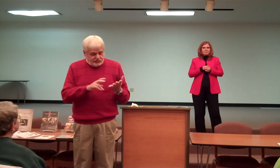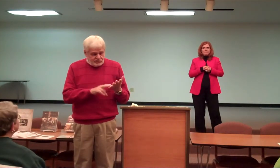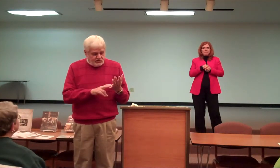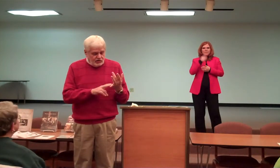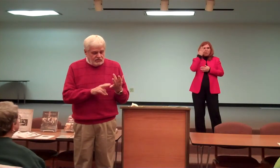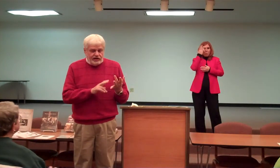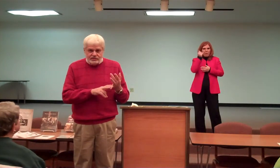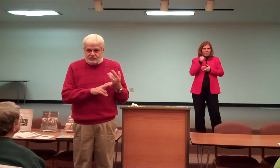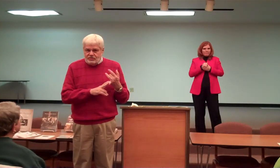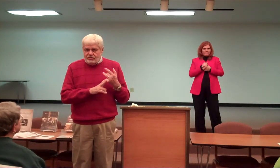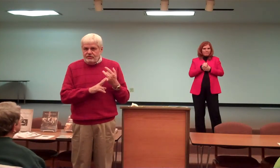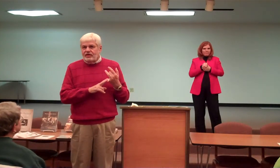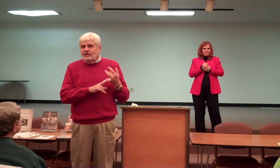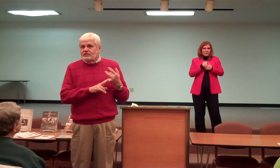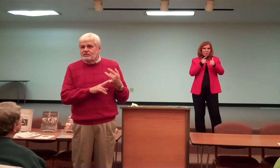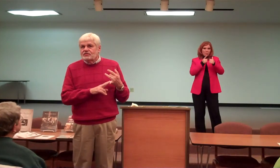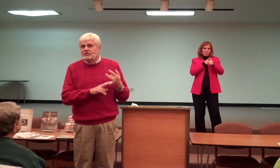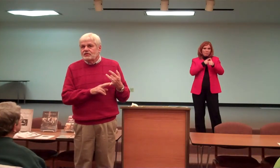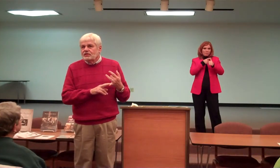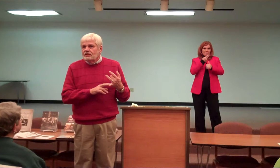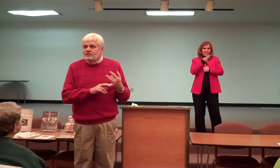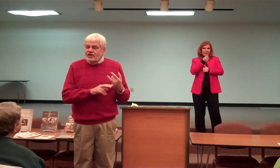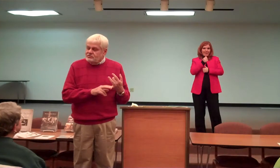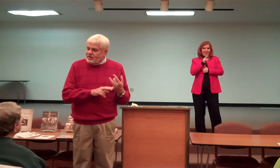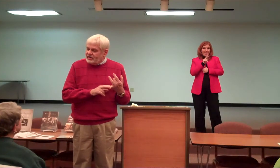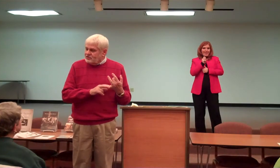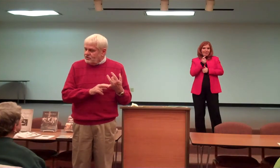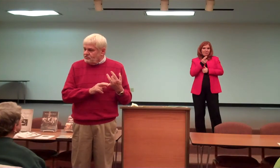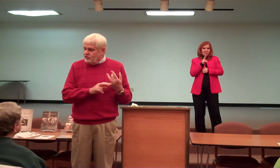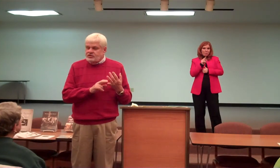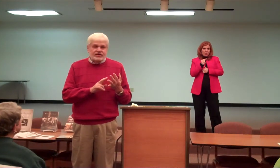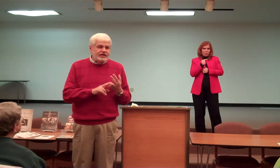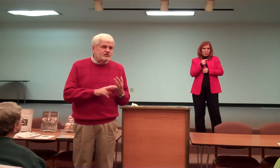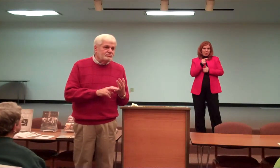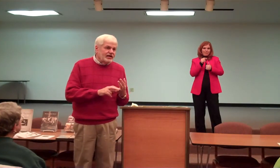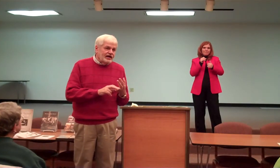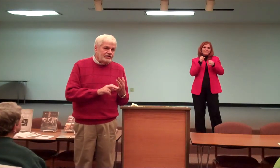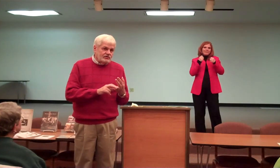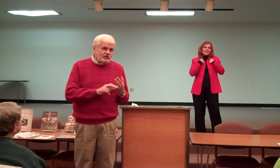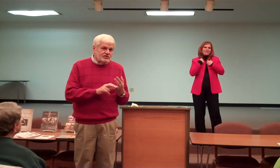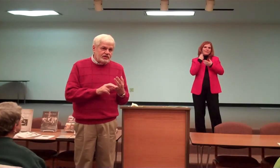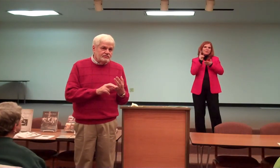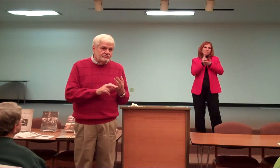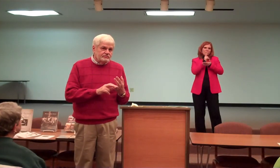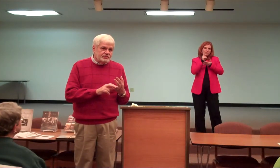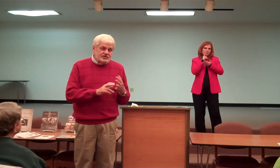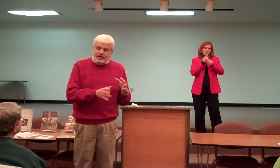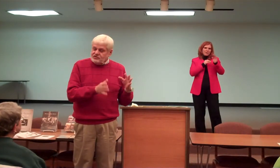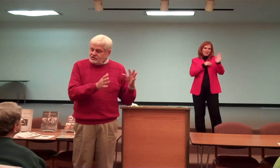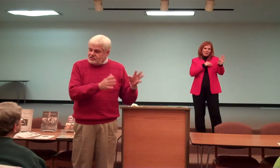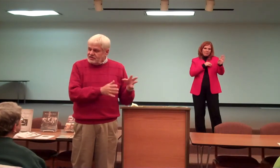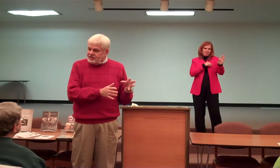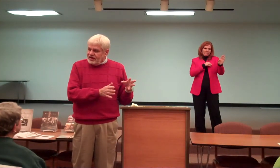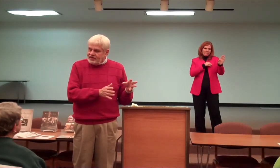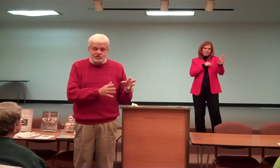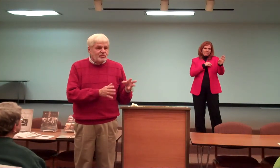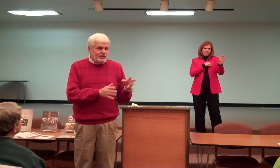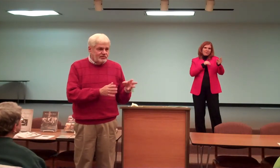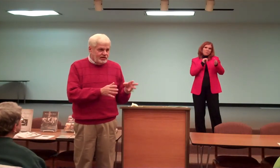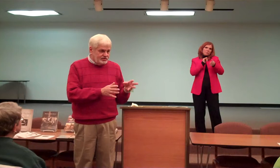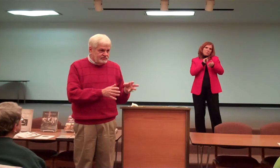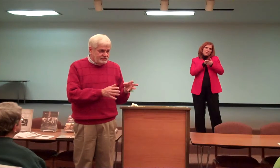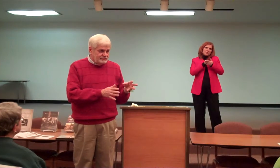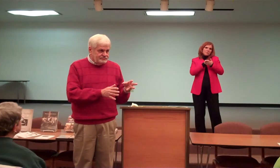Why? Well, first of all, Harrisonburg is James Madison University, Eastern Mennonite University. So that's going to take the